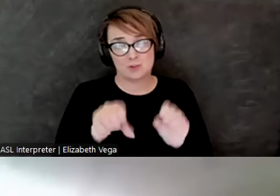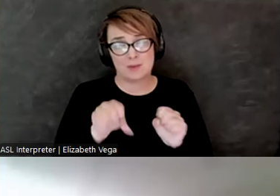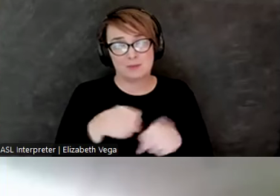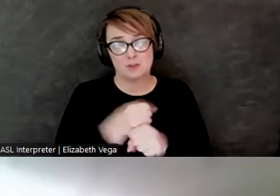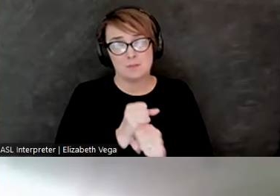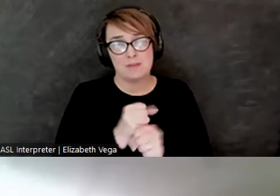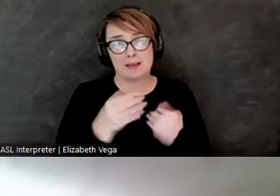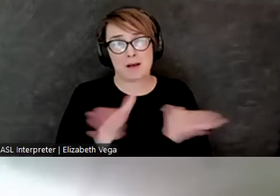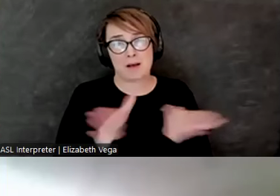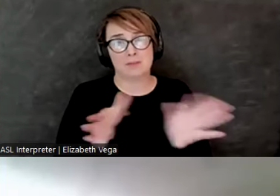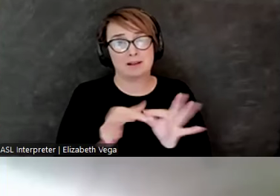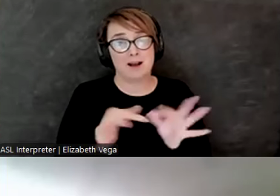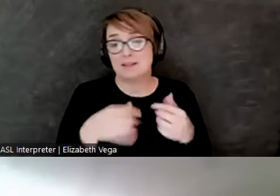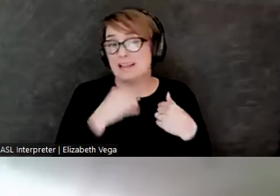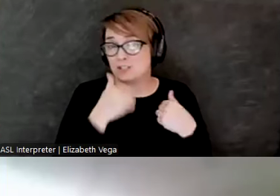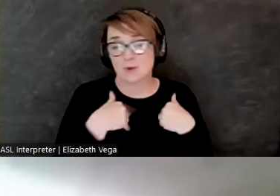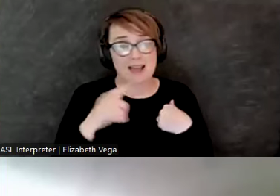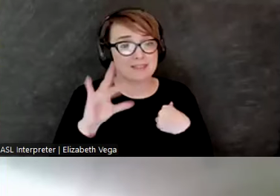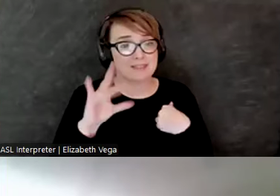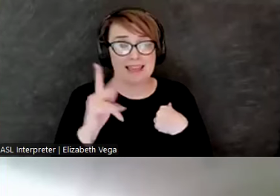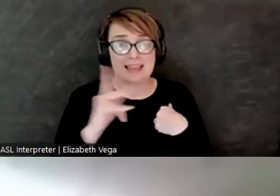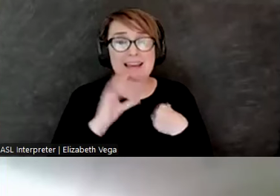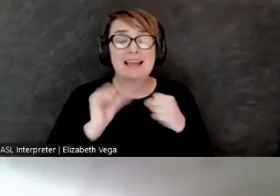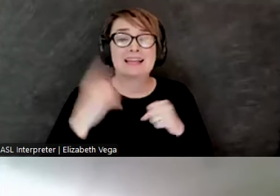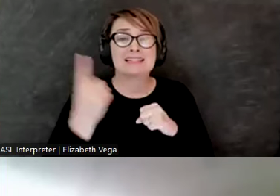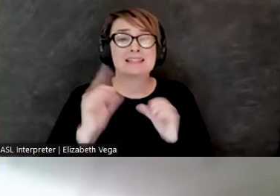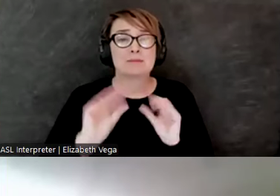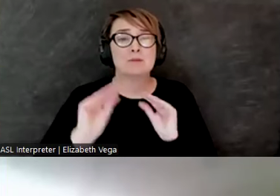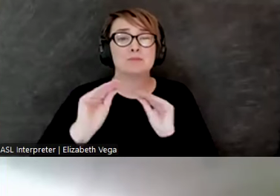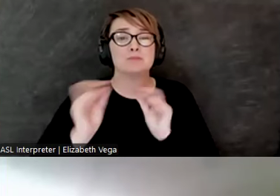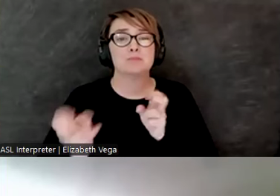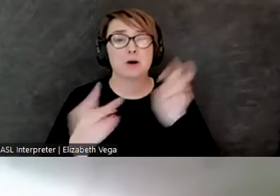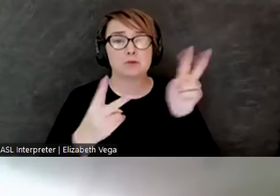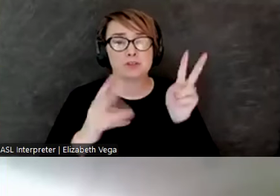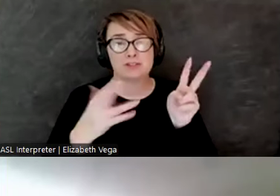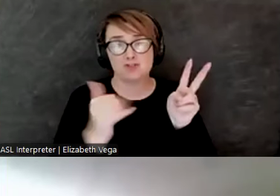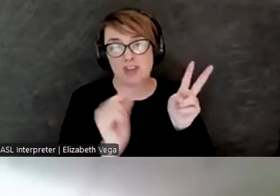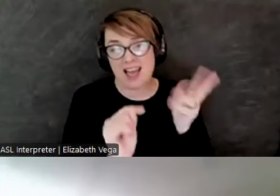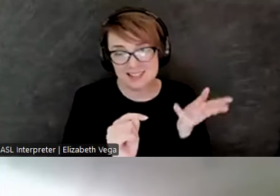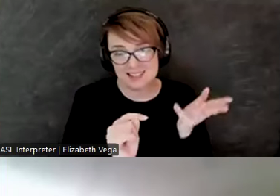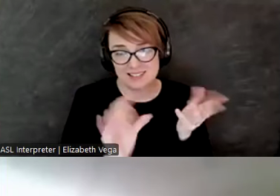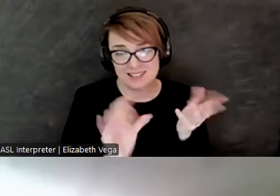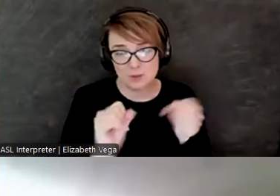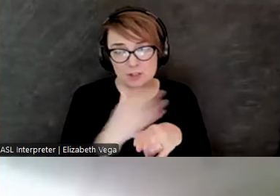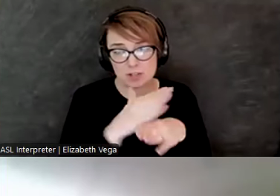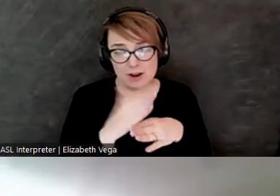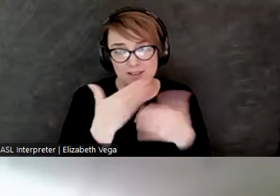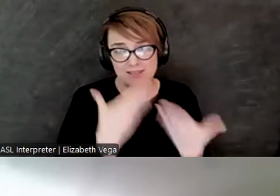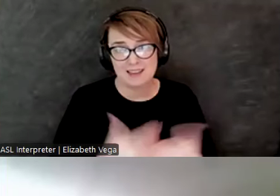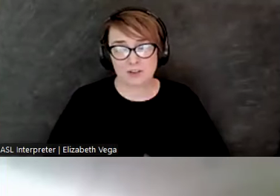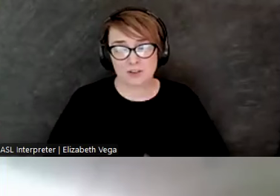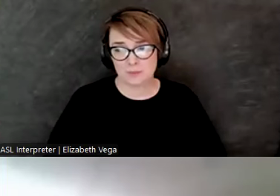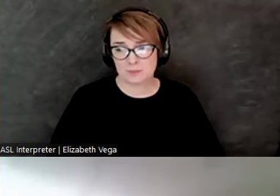that link. Can somebody post it on the chat so I can share it out? I would appreciate that. Thank you.